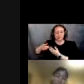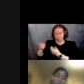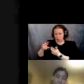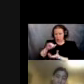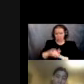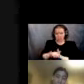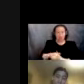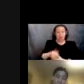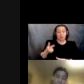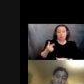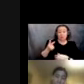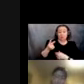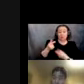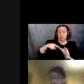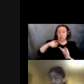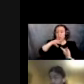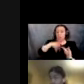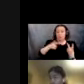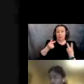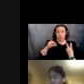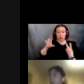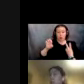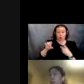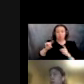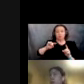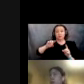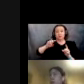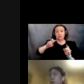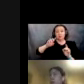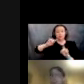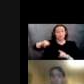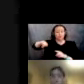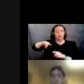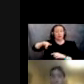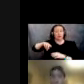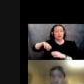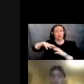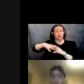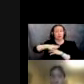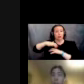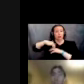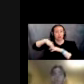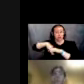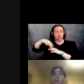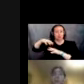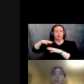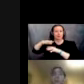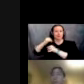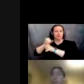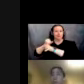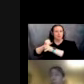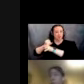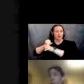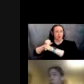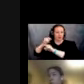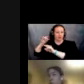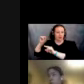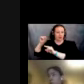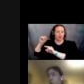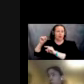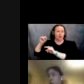the Native American boarding schools and was now on the reservation and would again be incarcerated